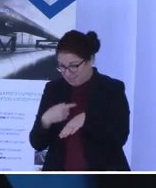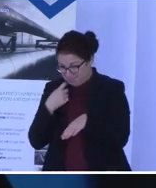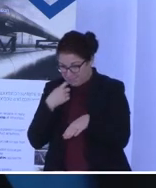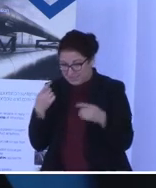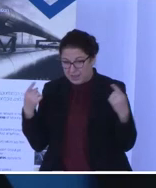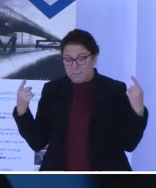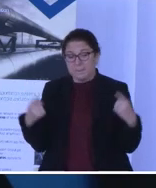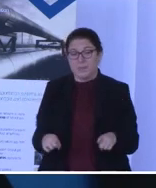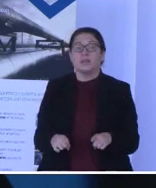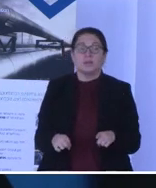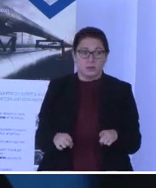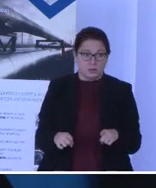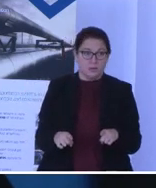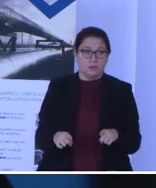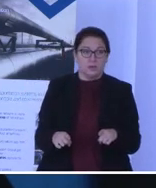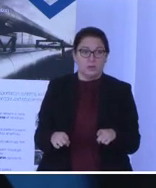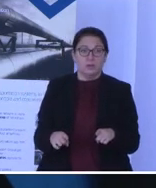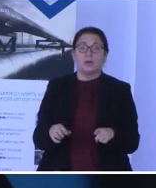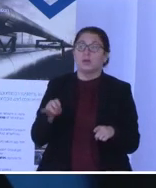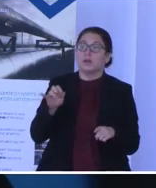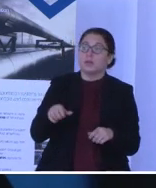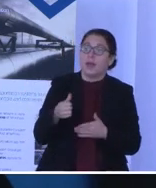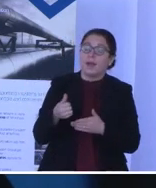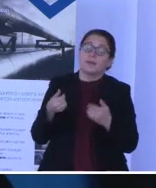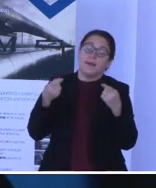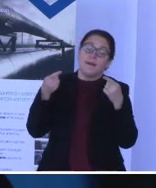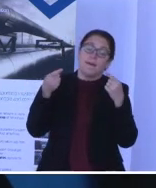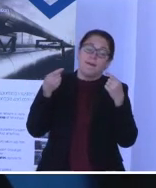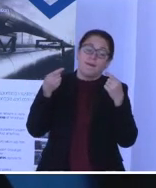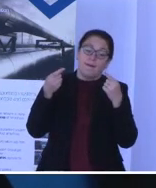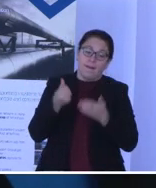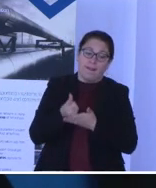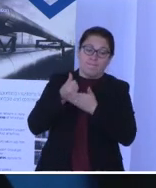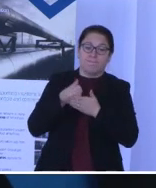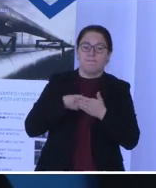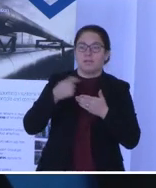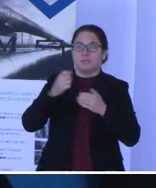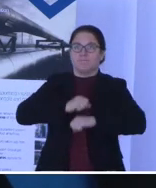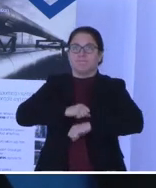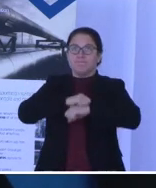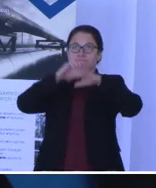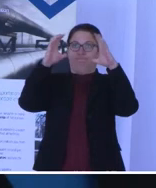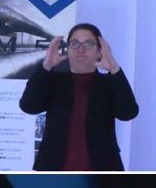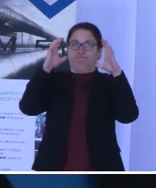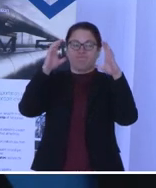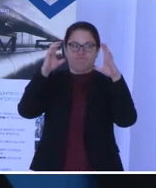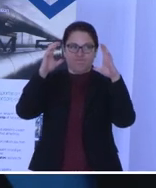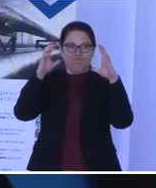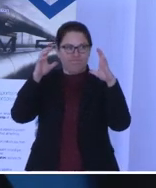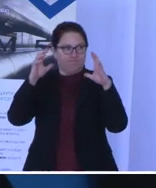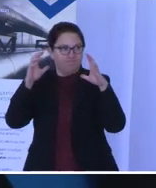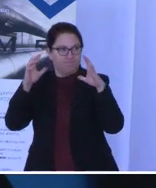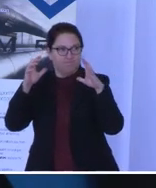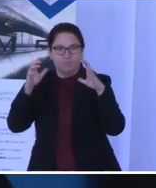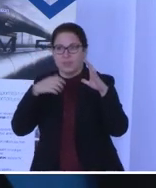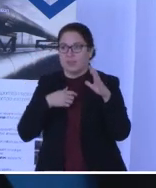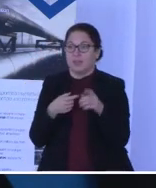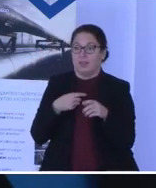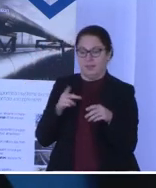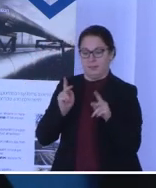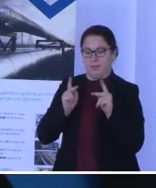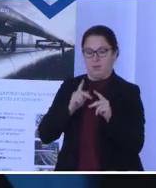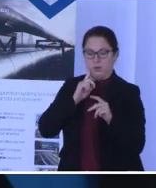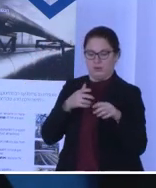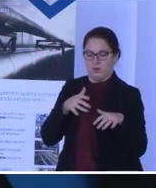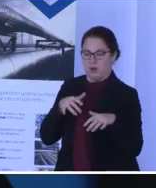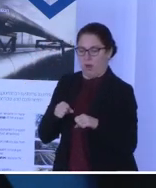which we were then able to collect and use to build a picture from the manifests of who the hijackers had been.